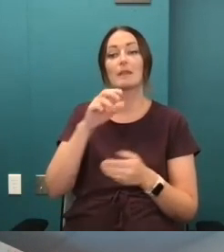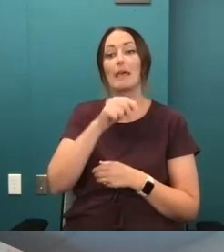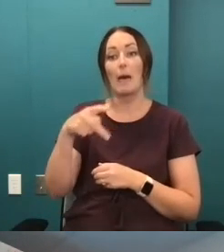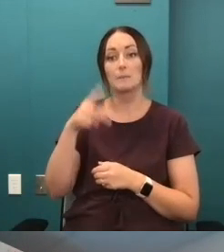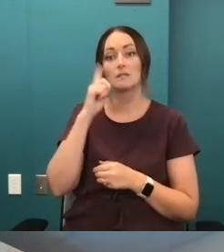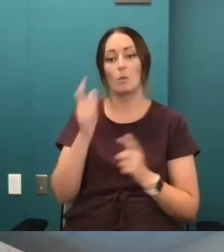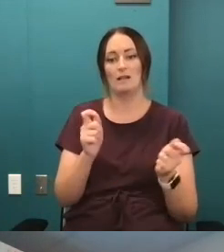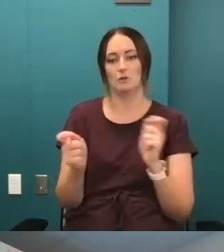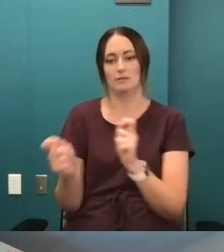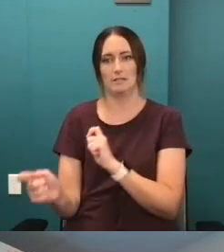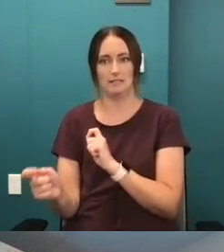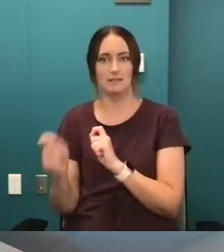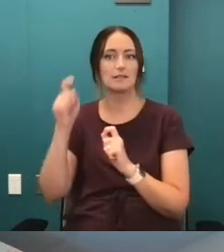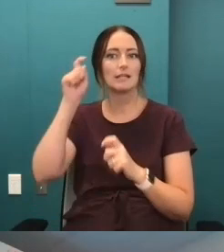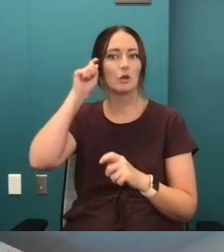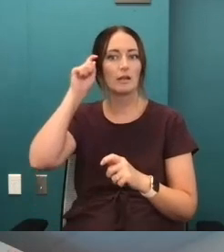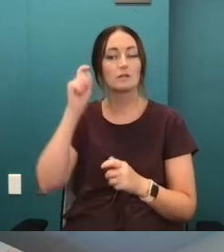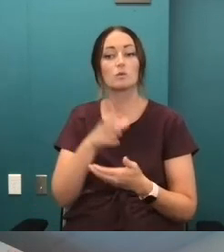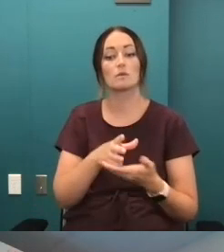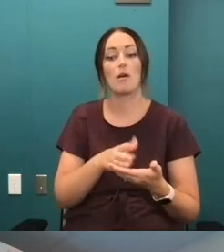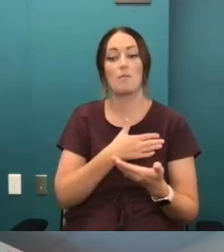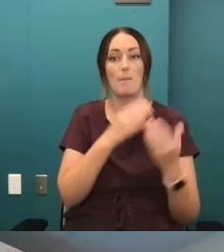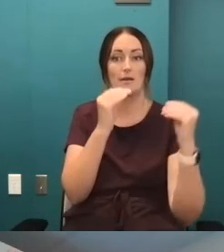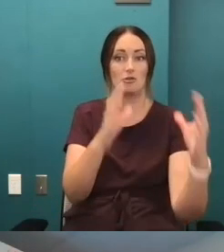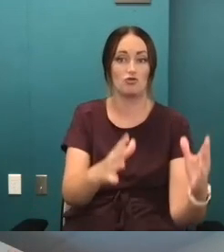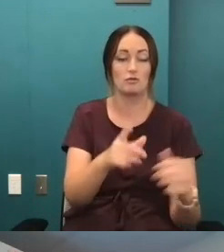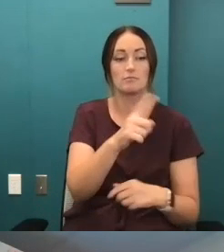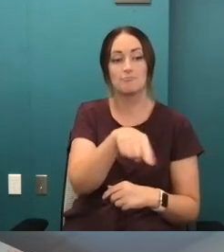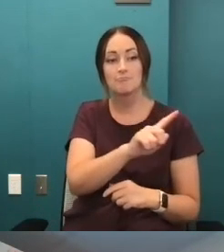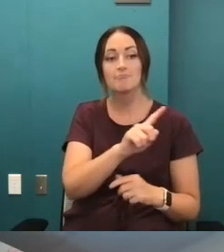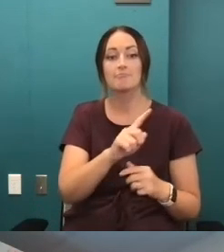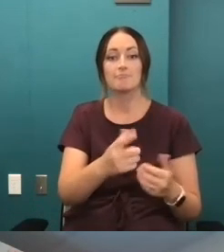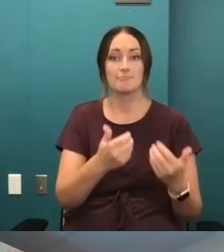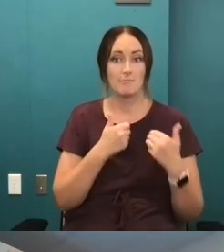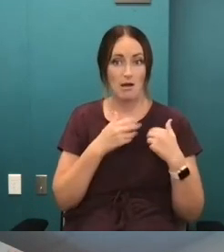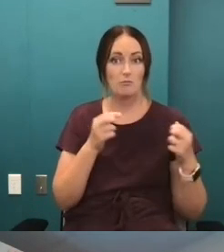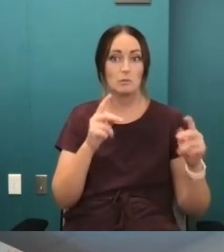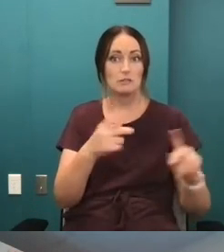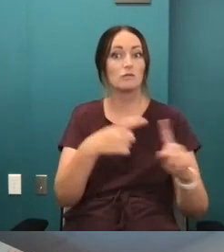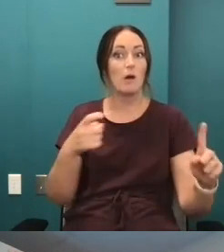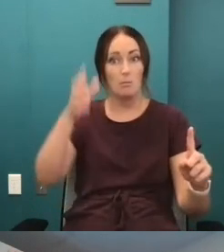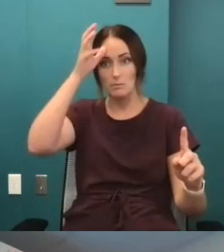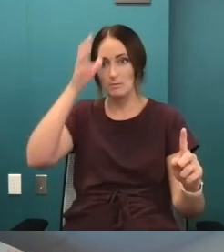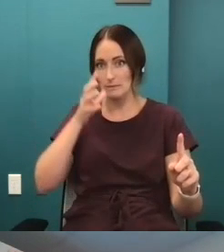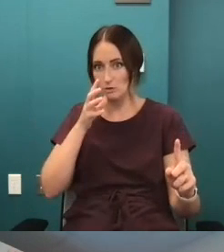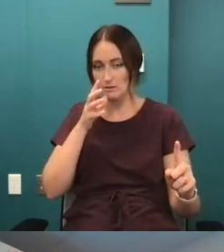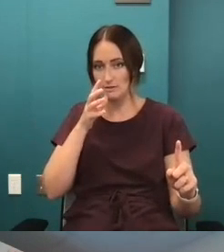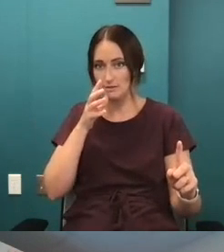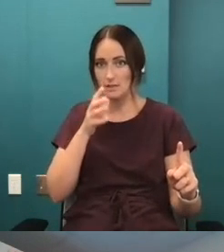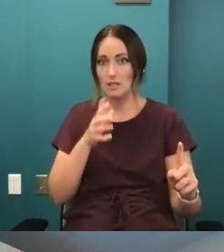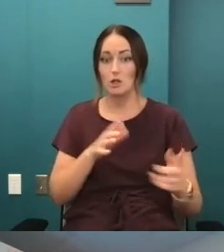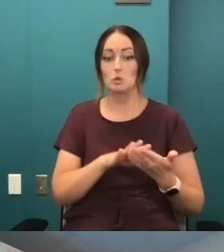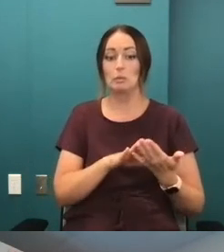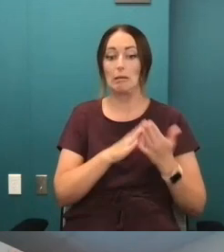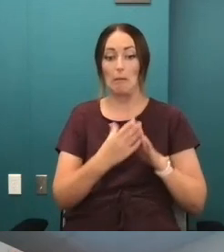aids. So some of my teachers have actually got permission from the parents to be the person in